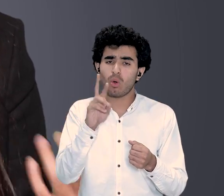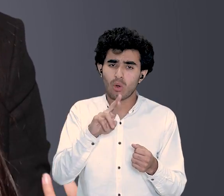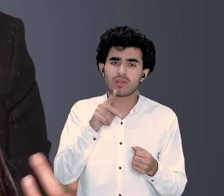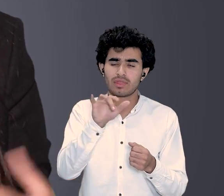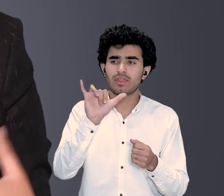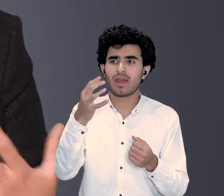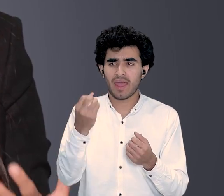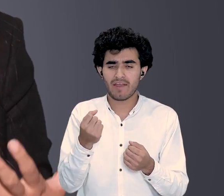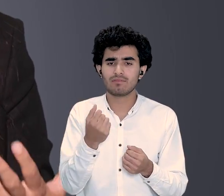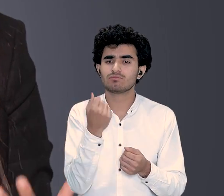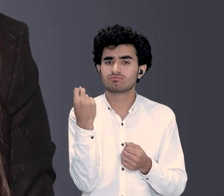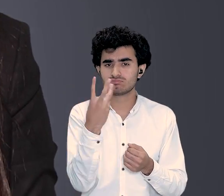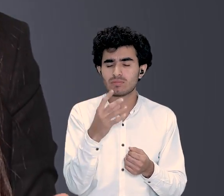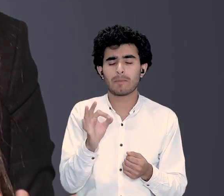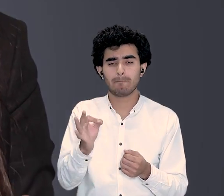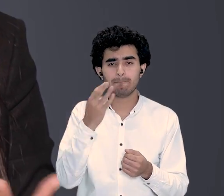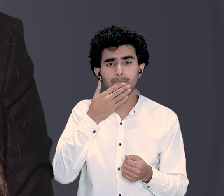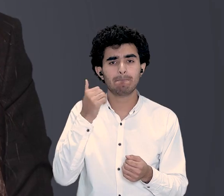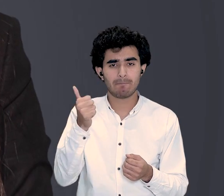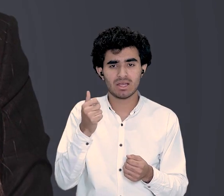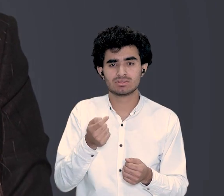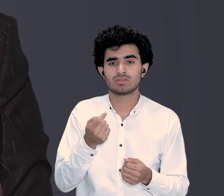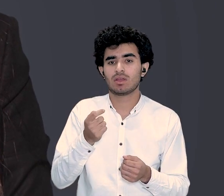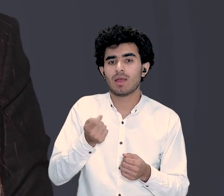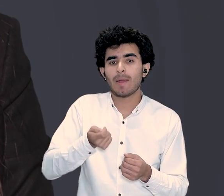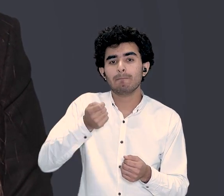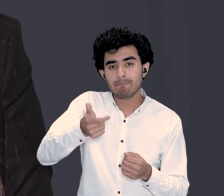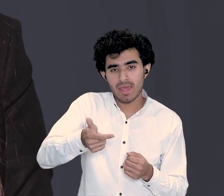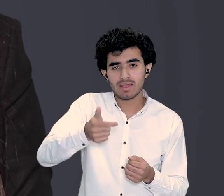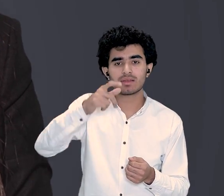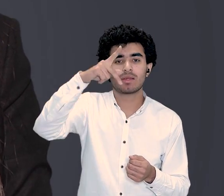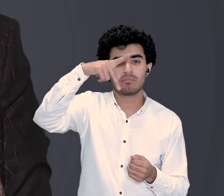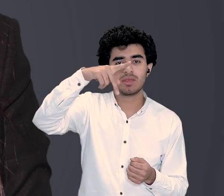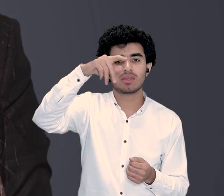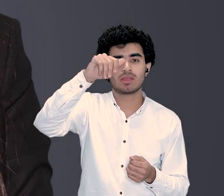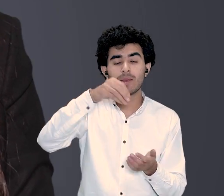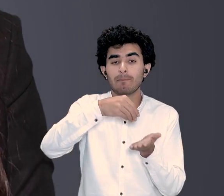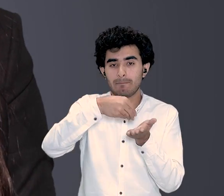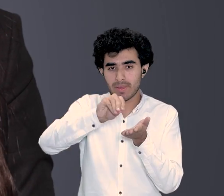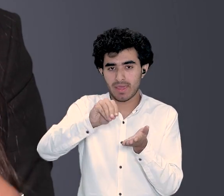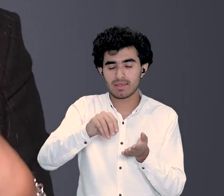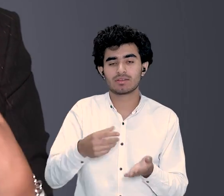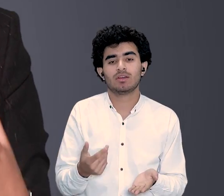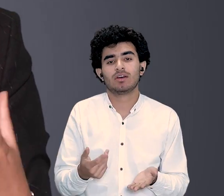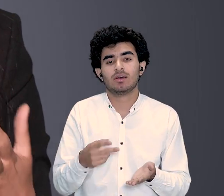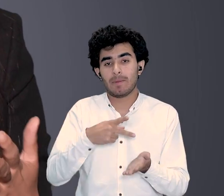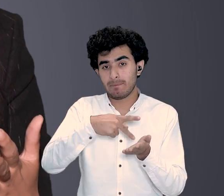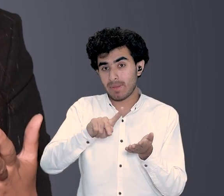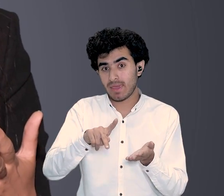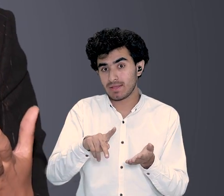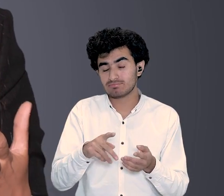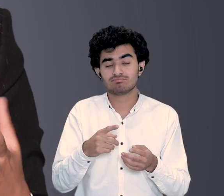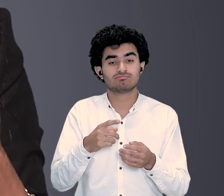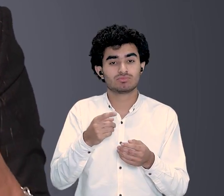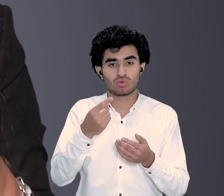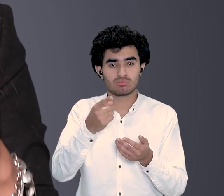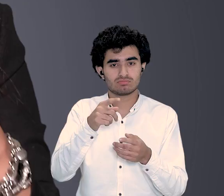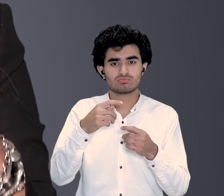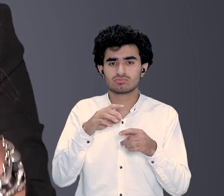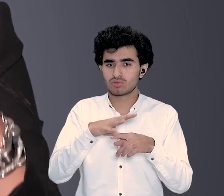the world online and even in person right here in Pakistan, no matter where you are. Why should you be doing